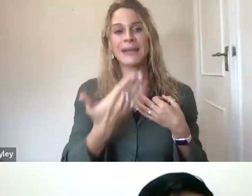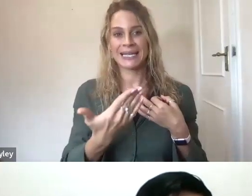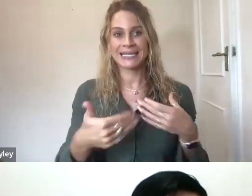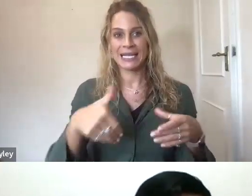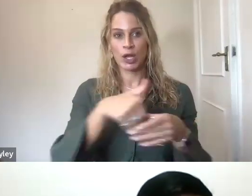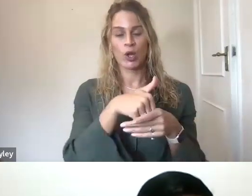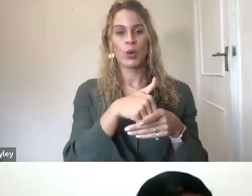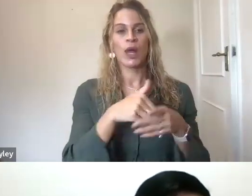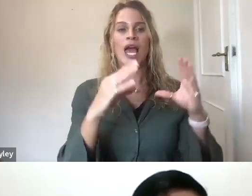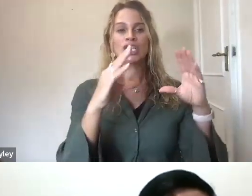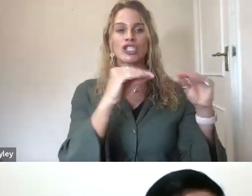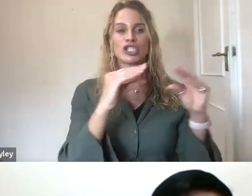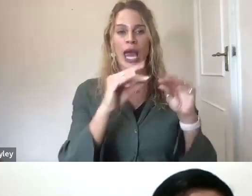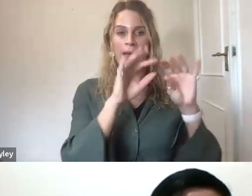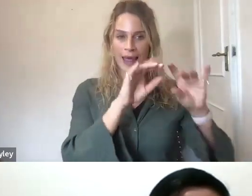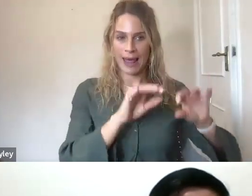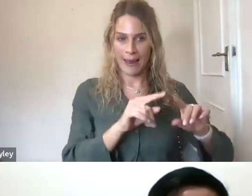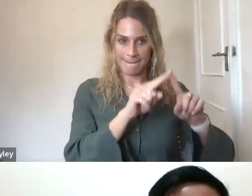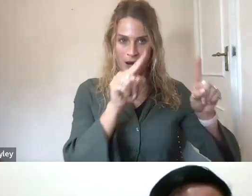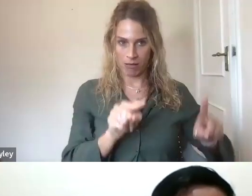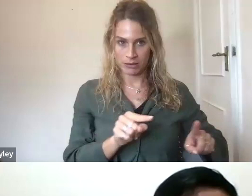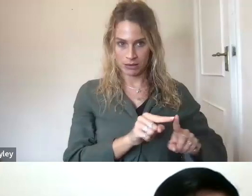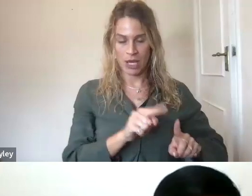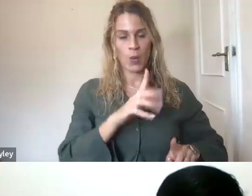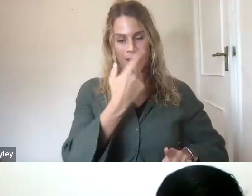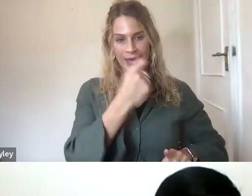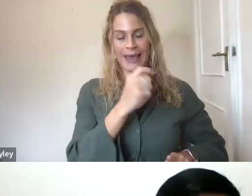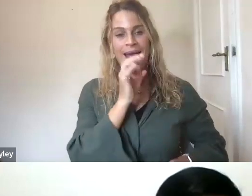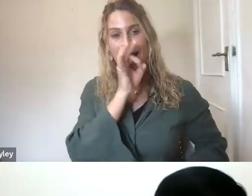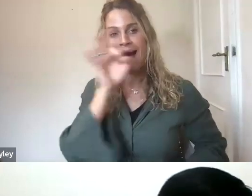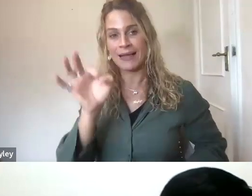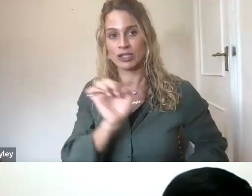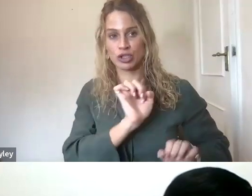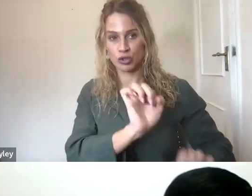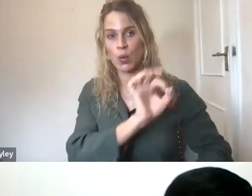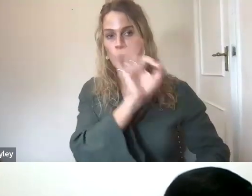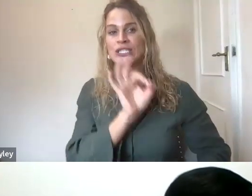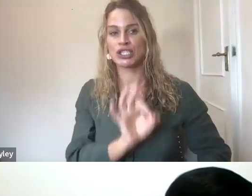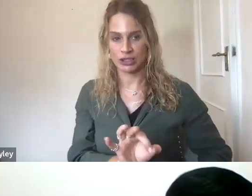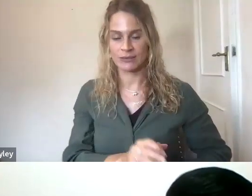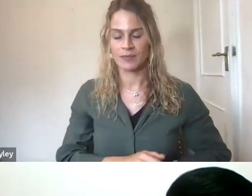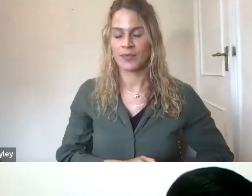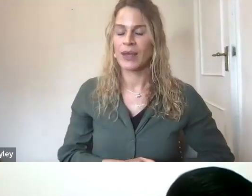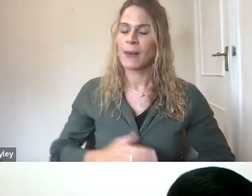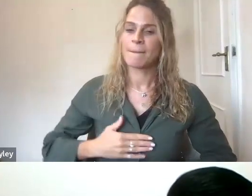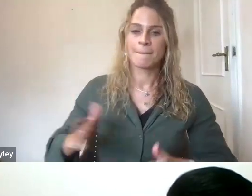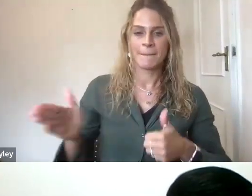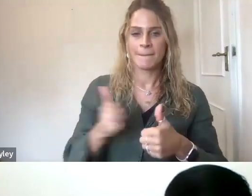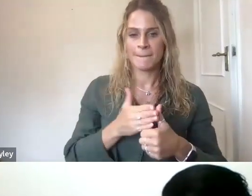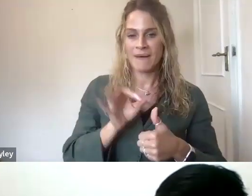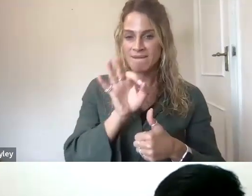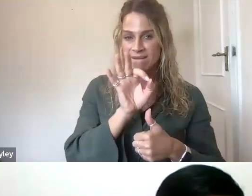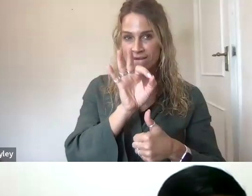and we can hopefully cover those as well. My first question, and